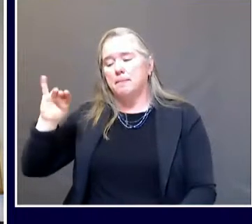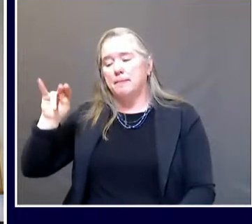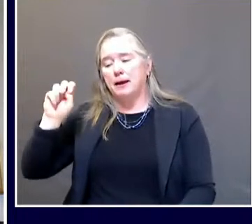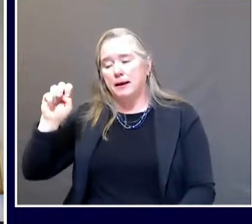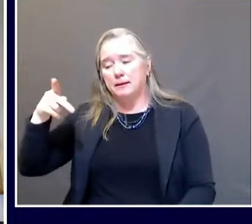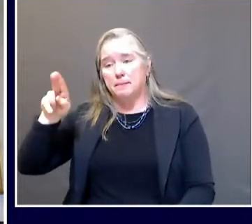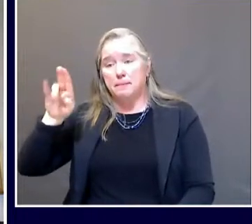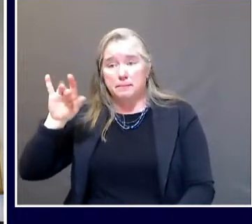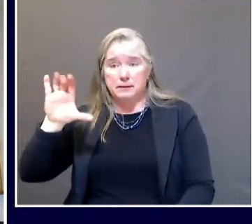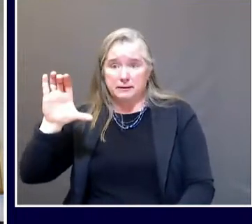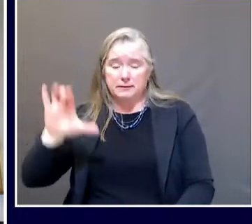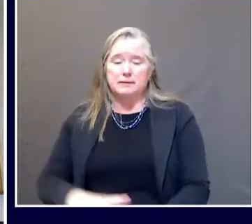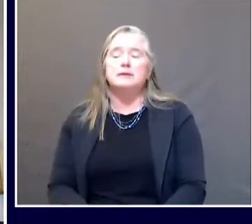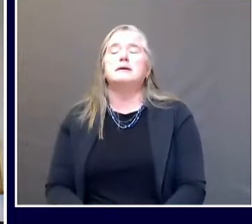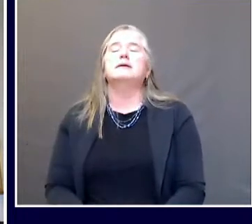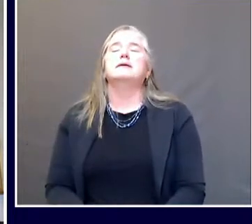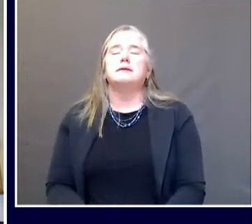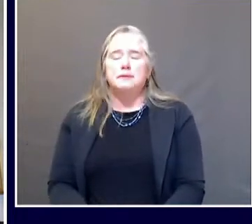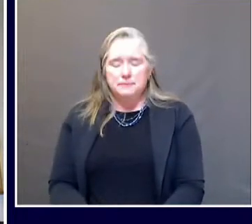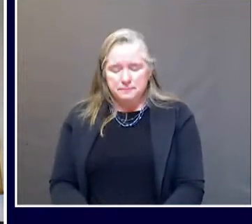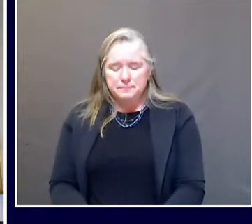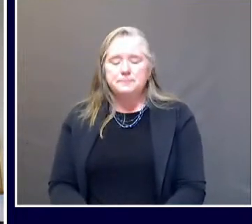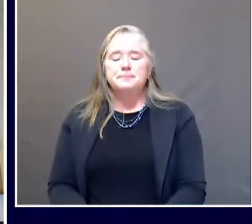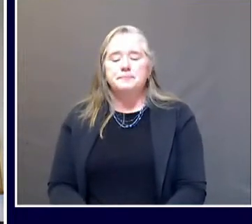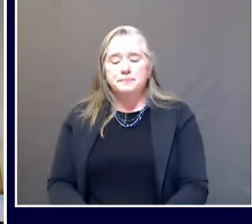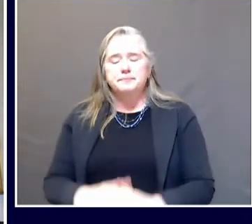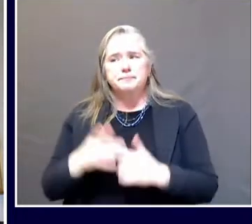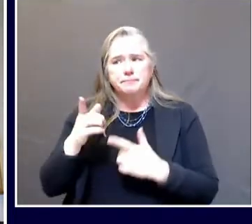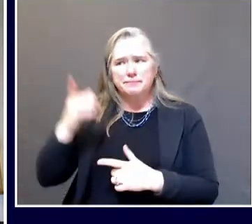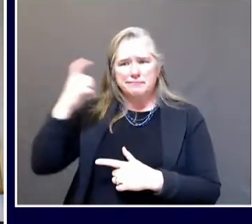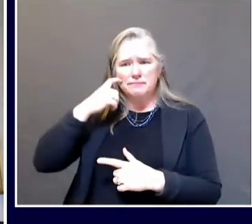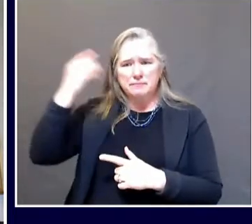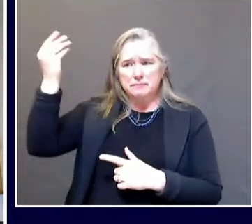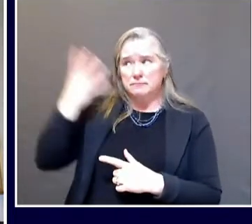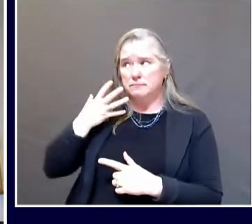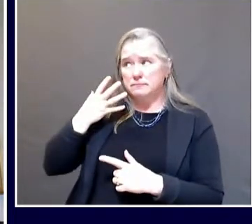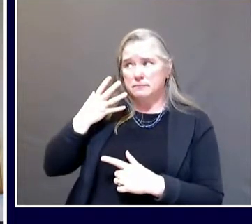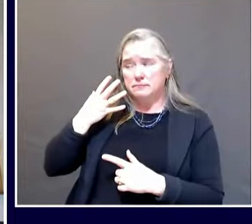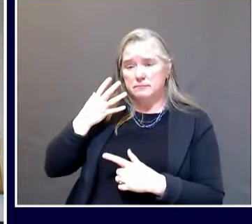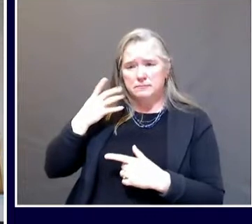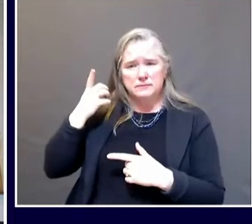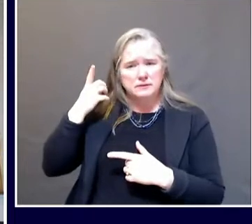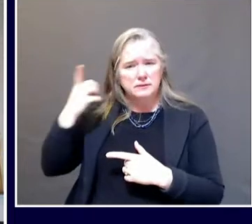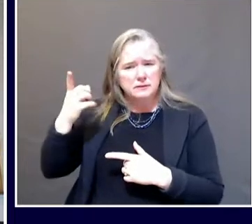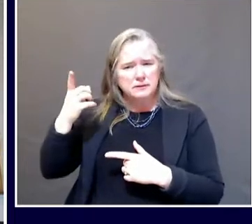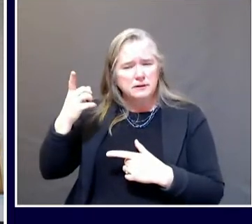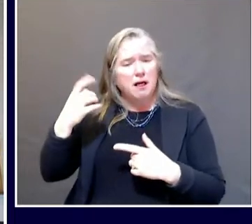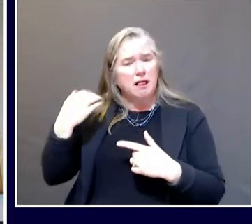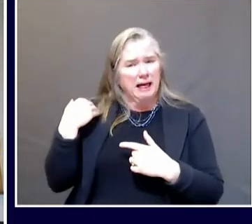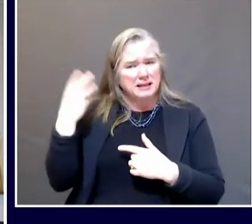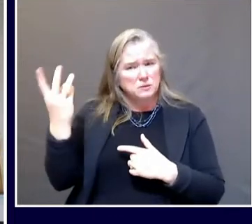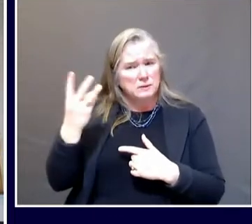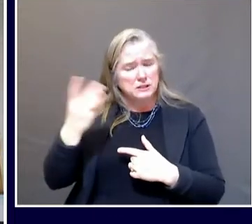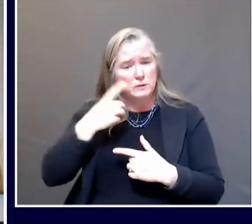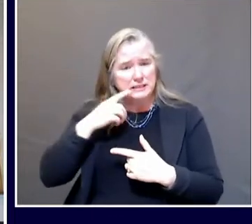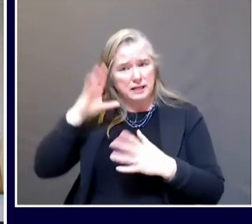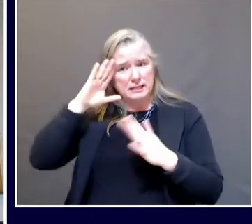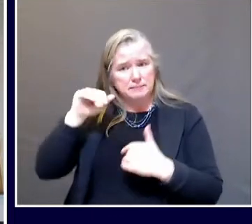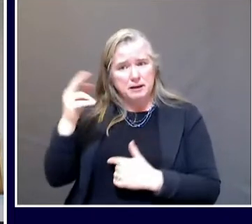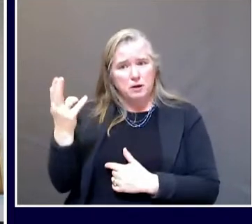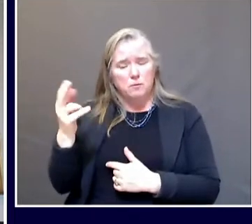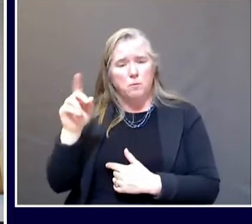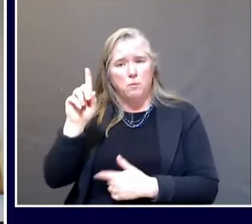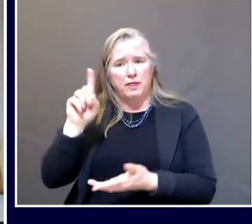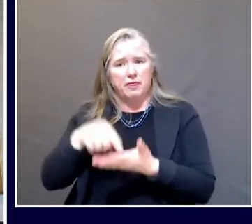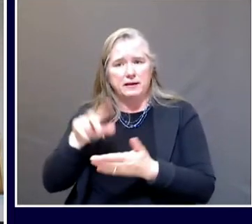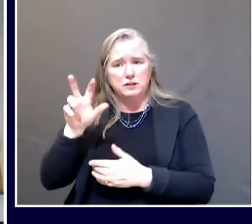Dr. Shah. With this news from the federal government, has that changed our allotment for next week? I think on Wednesday you said we were expecting 1,300 more